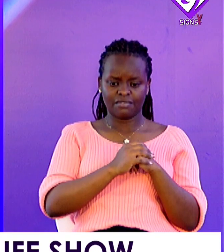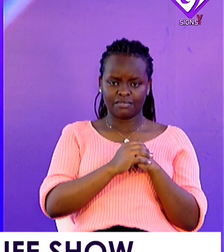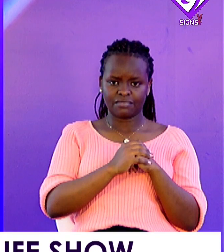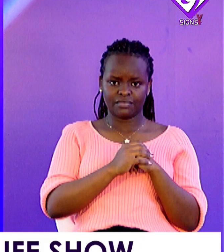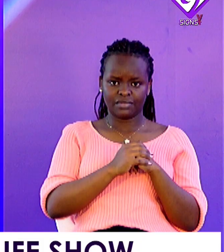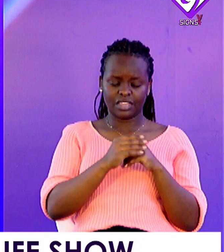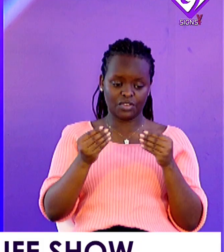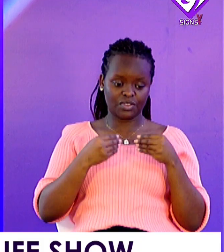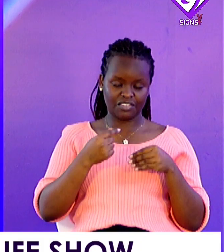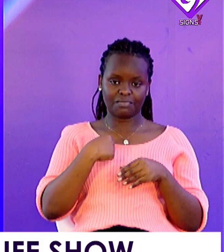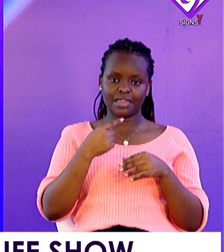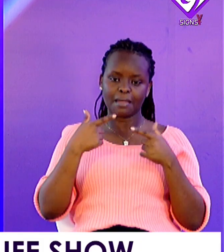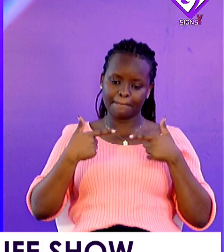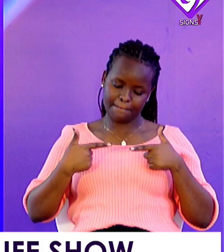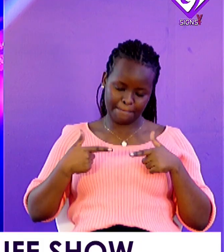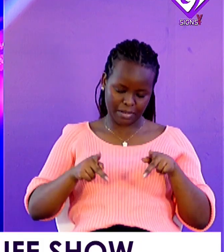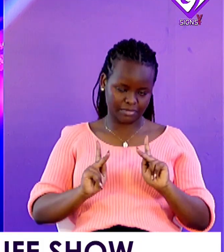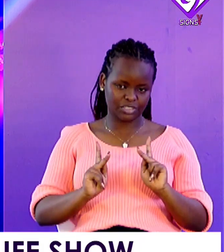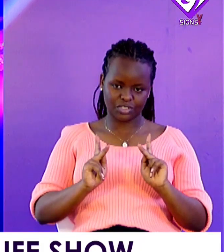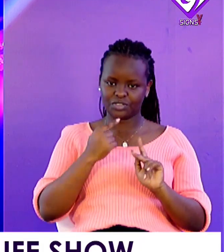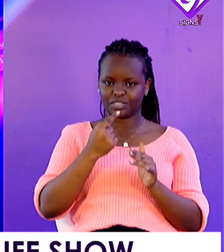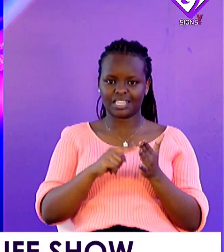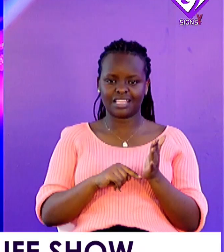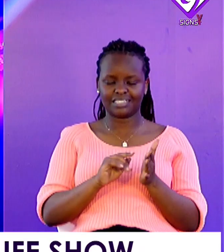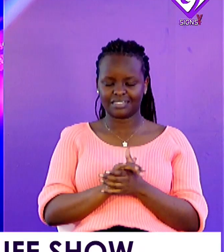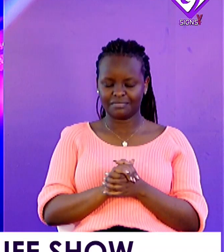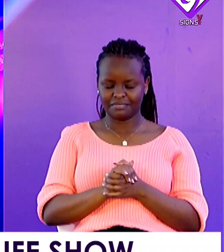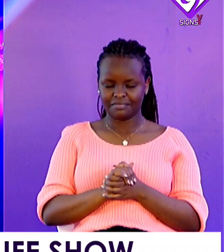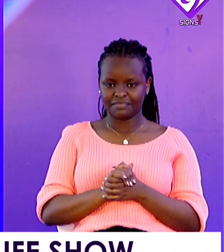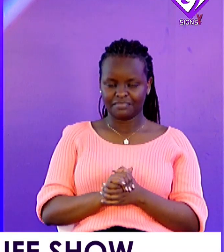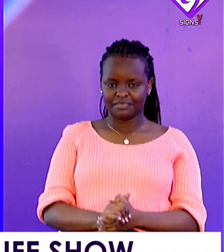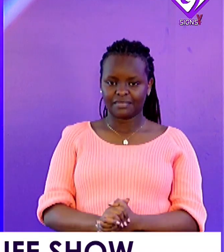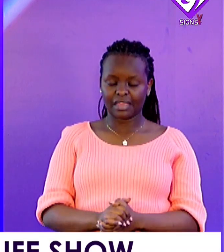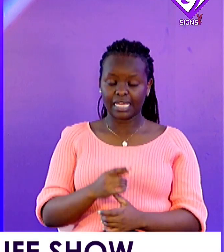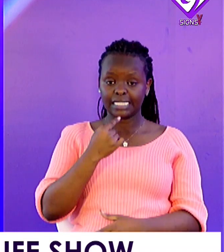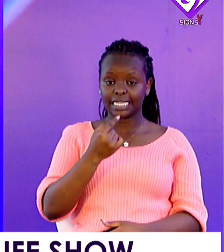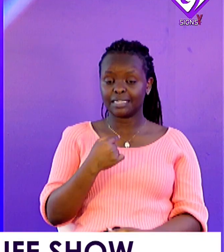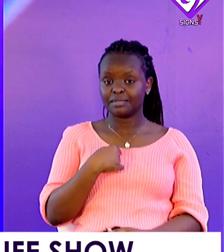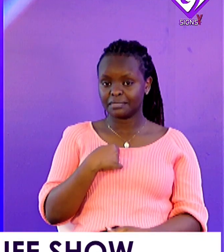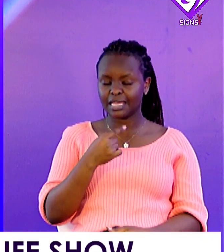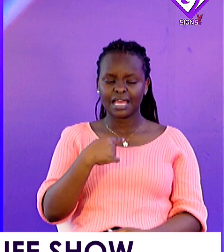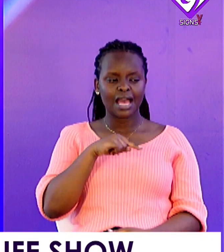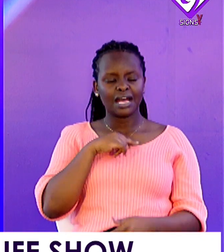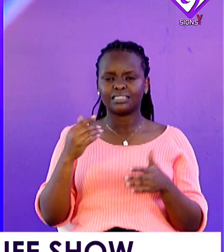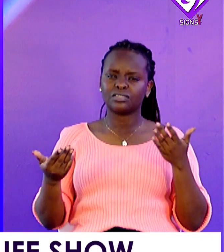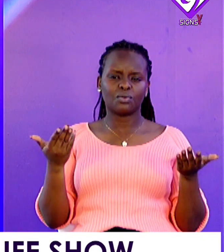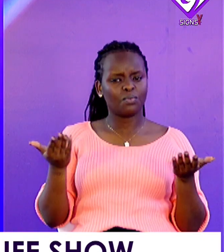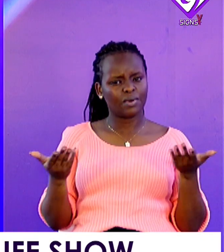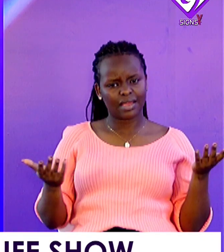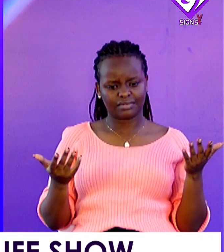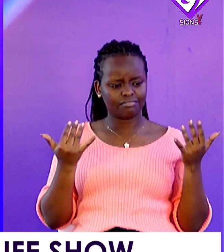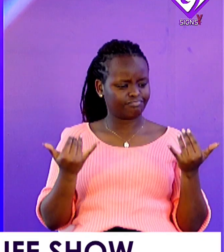you gave me a go-ahead to say it's that. Fine. It's okay. Yeah, so tell me, where are we at